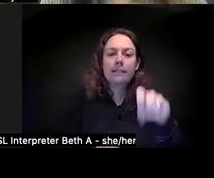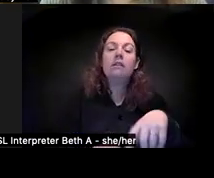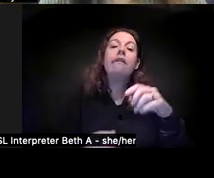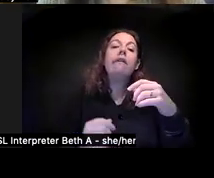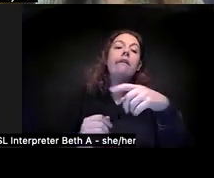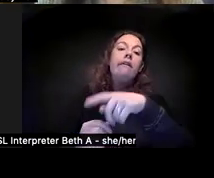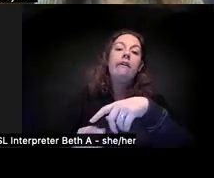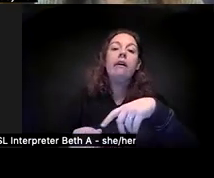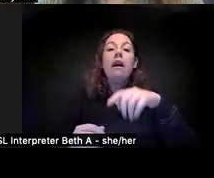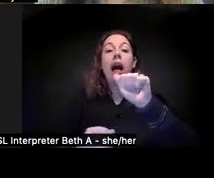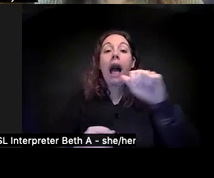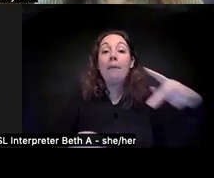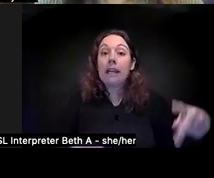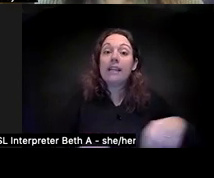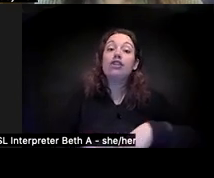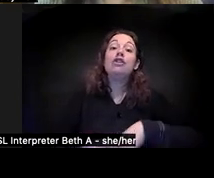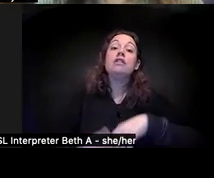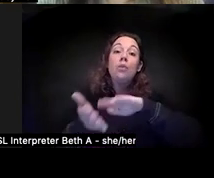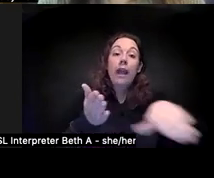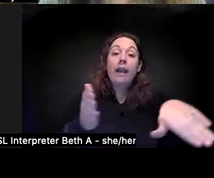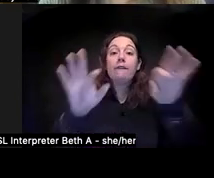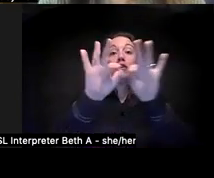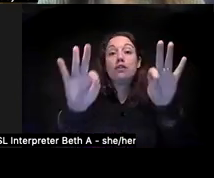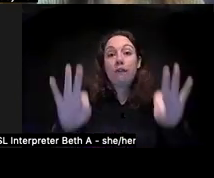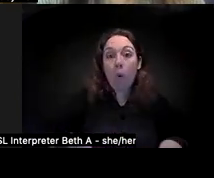more. Next slide.